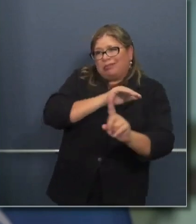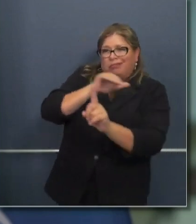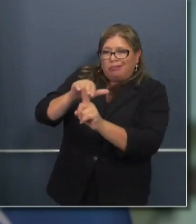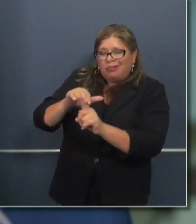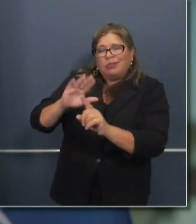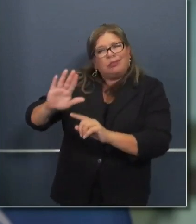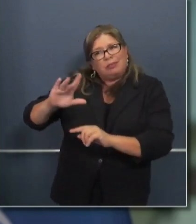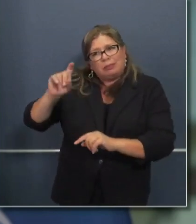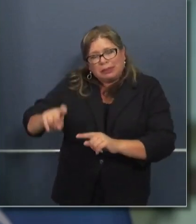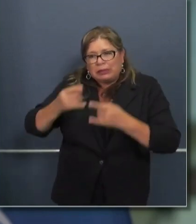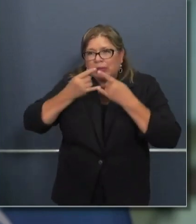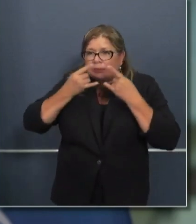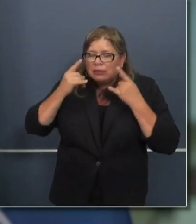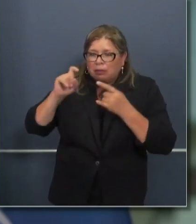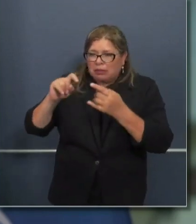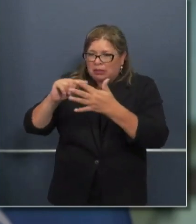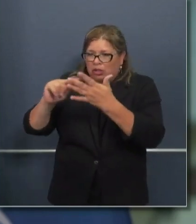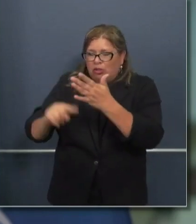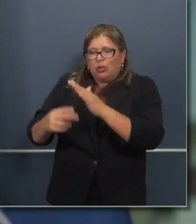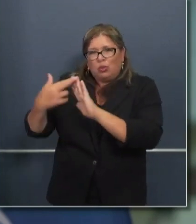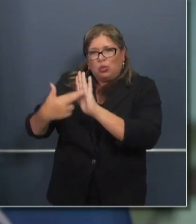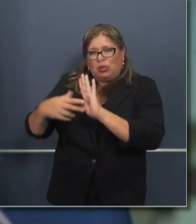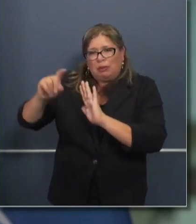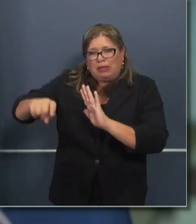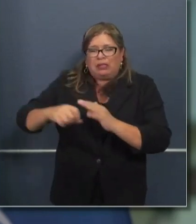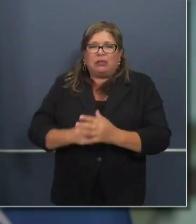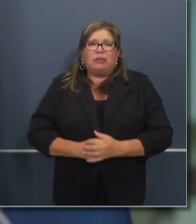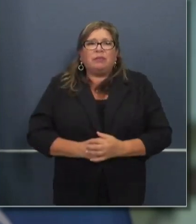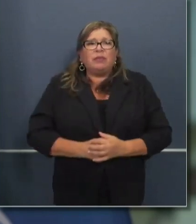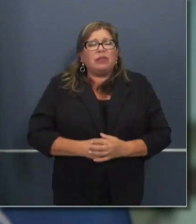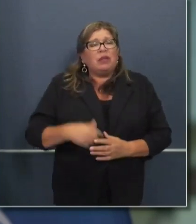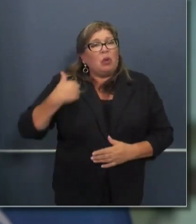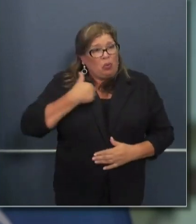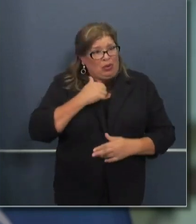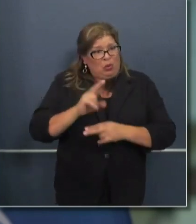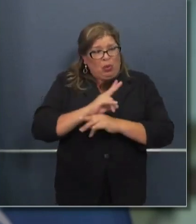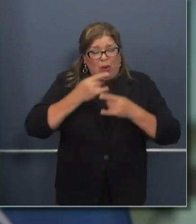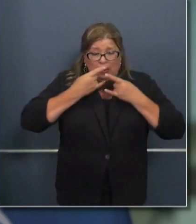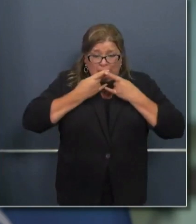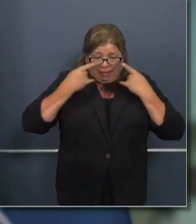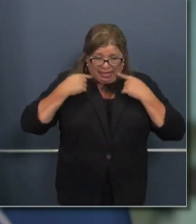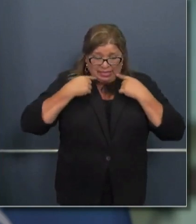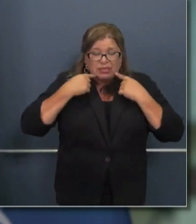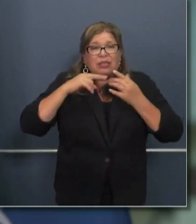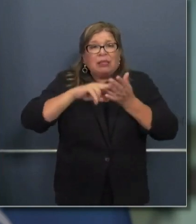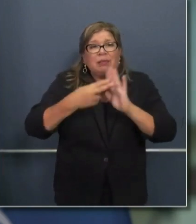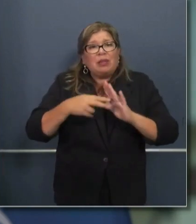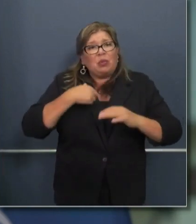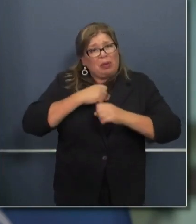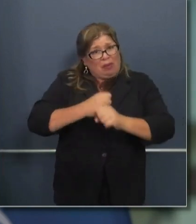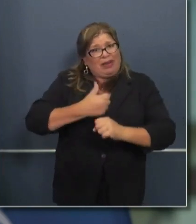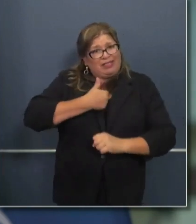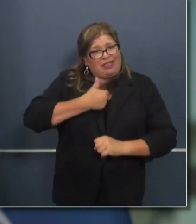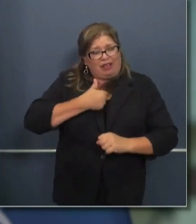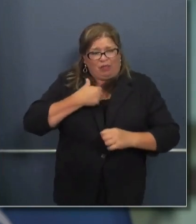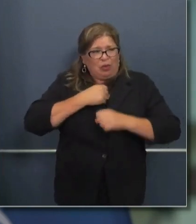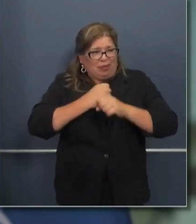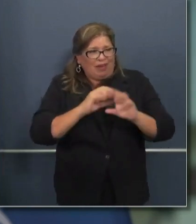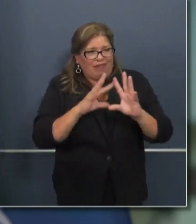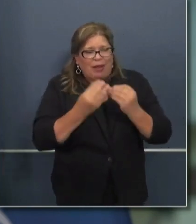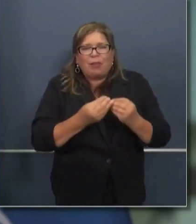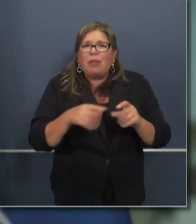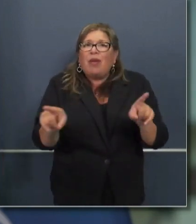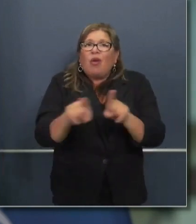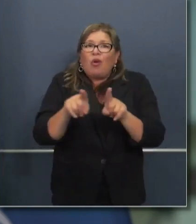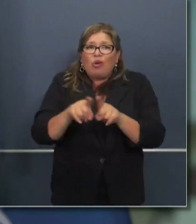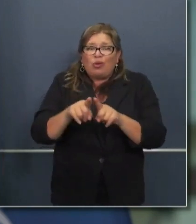only protecting ourselves and protecting our loved ones in the broader community, but we're also sending a message to people that they should consider doing the same.